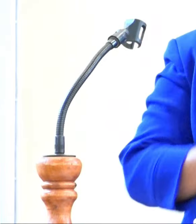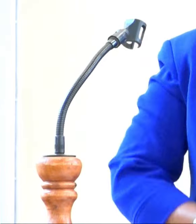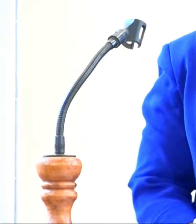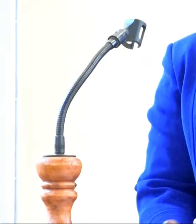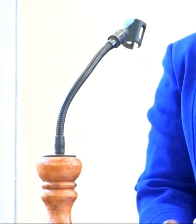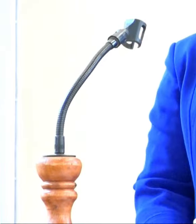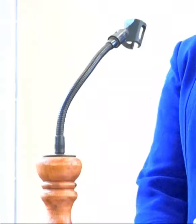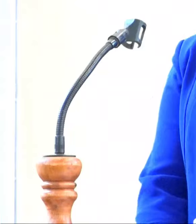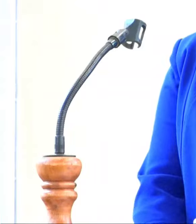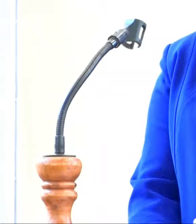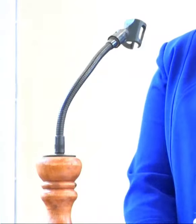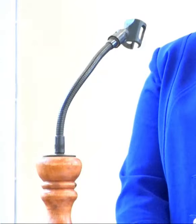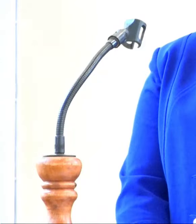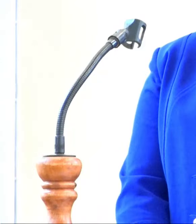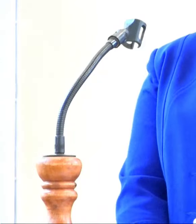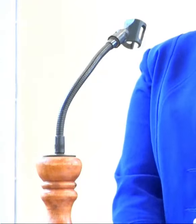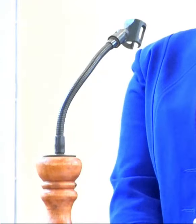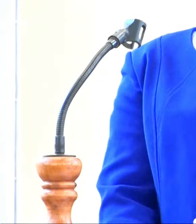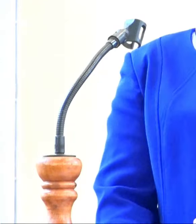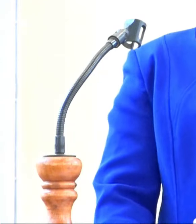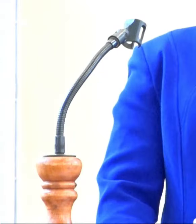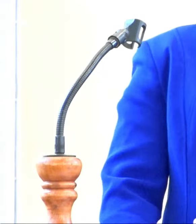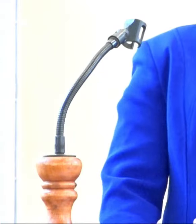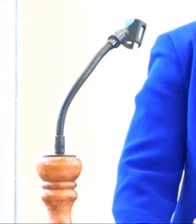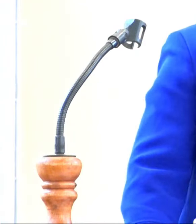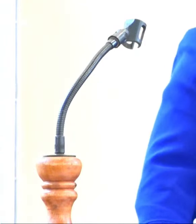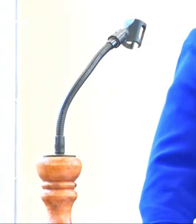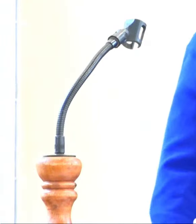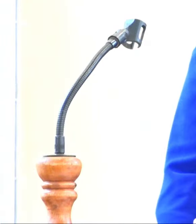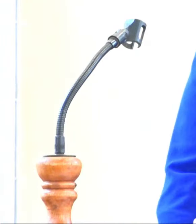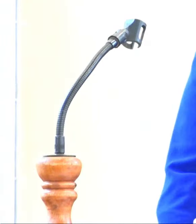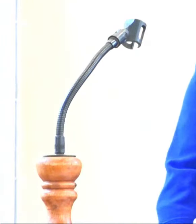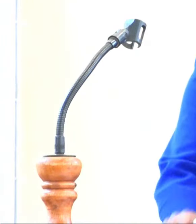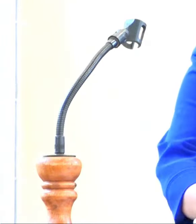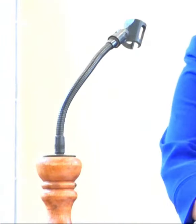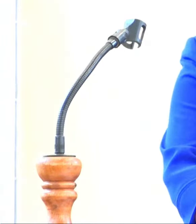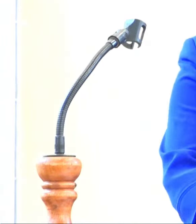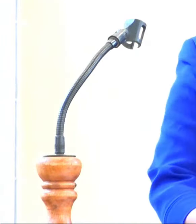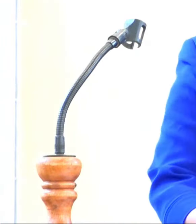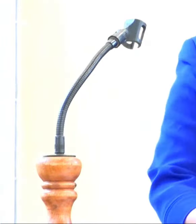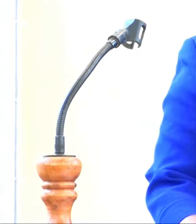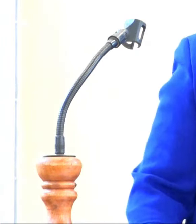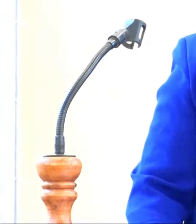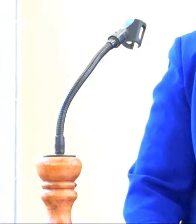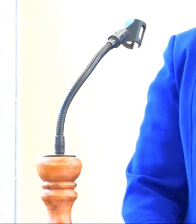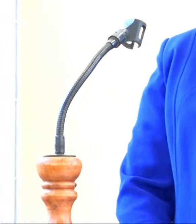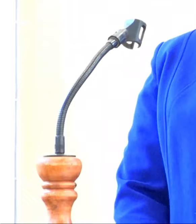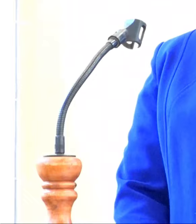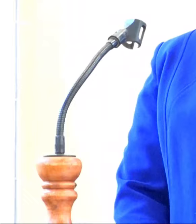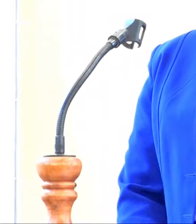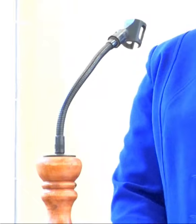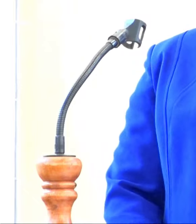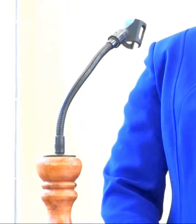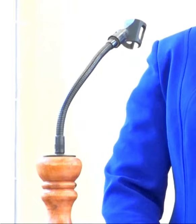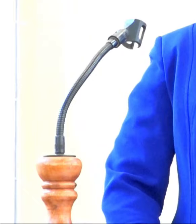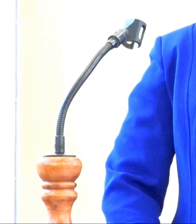nikaenda Nakuru East Presbytery, Jerusalem. Nikamaliza miaka 5 huko, nimetoka huko. Saa hii niko Mugoga